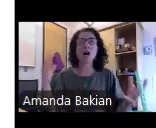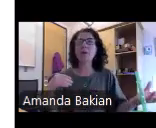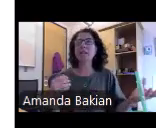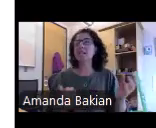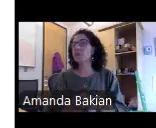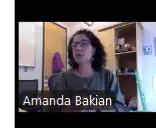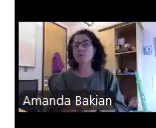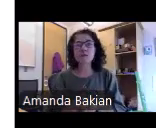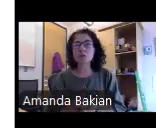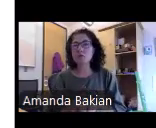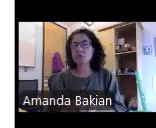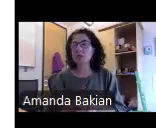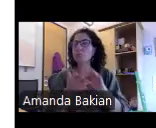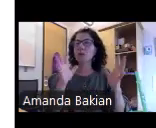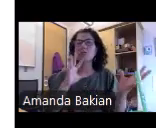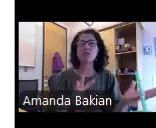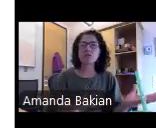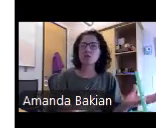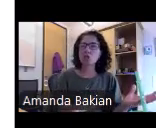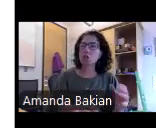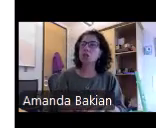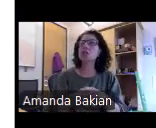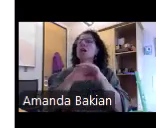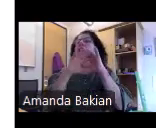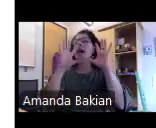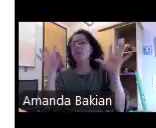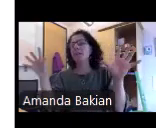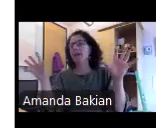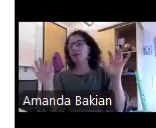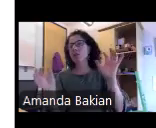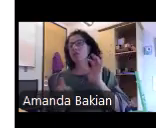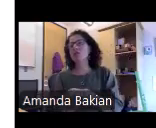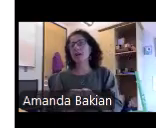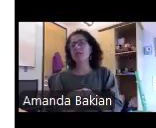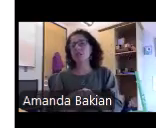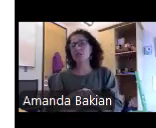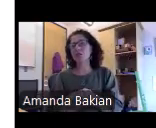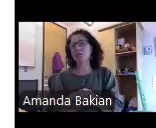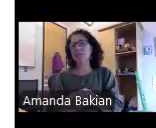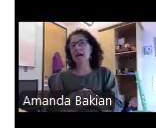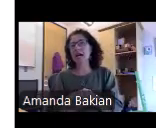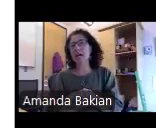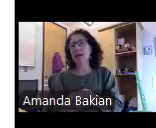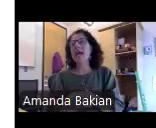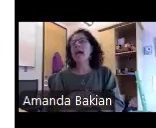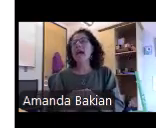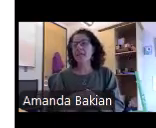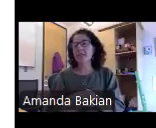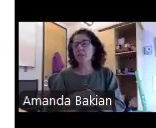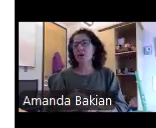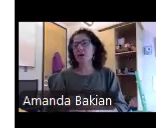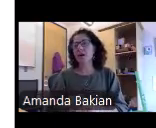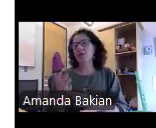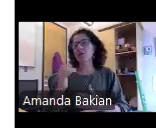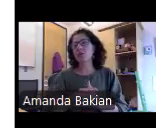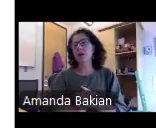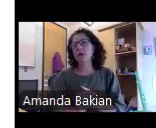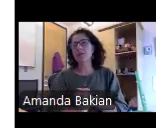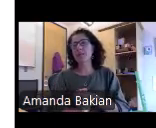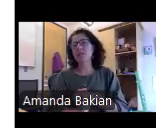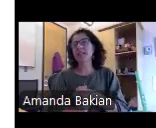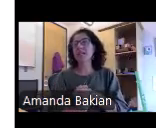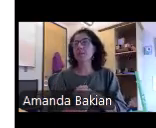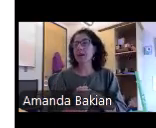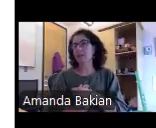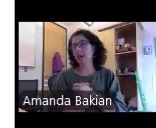autism is more common in some groups of children, boys versus girls, and those have changed over time. And then we're also